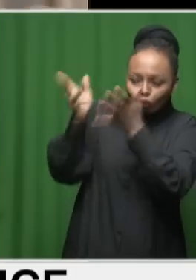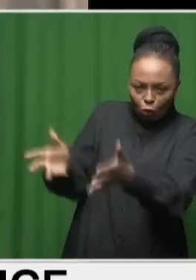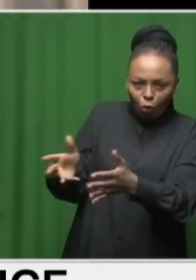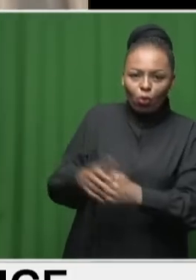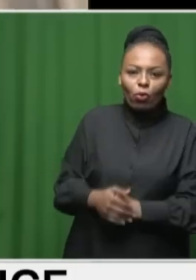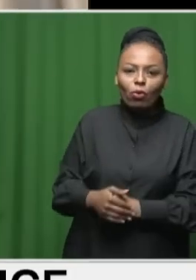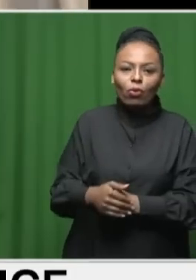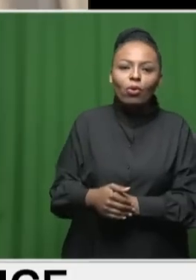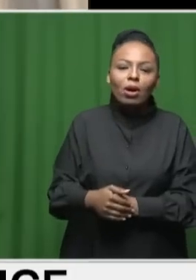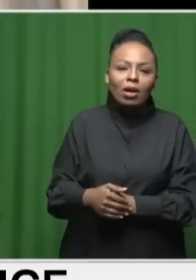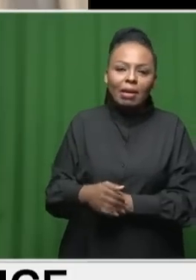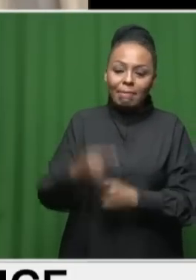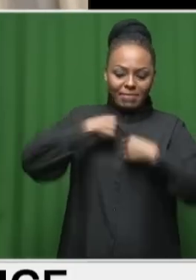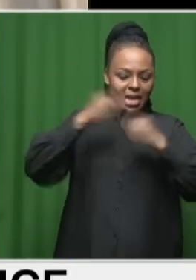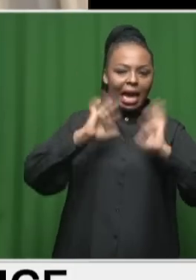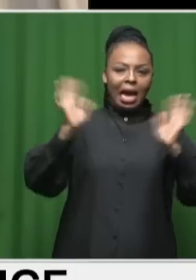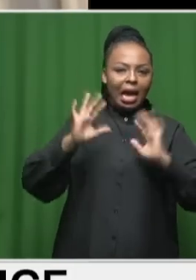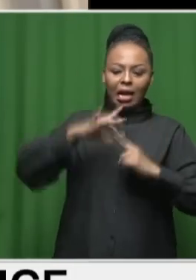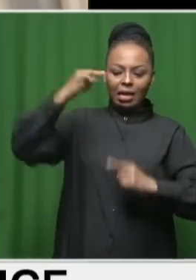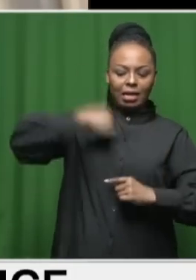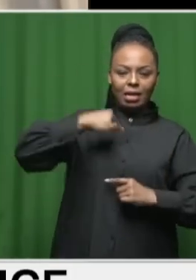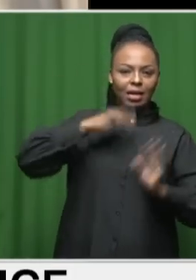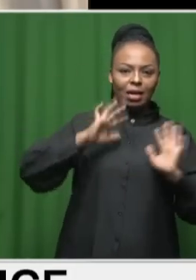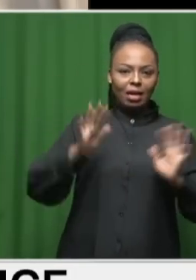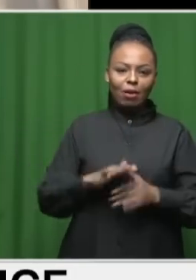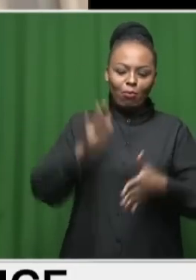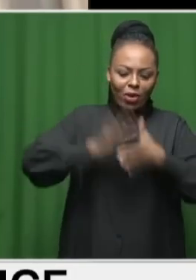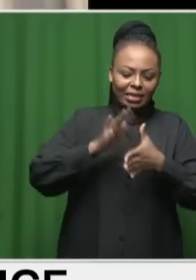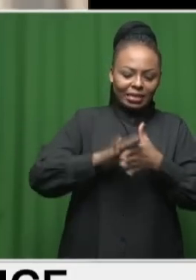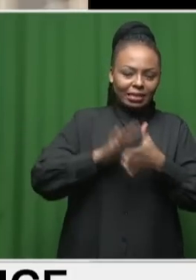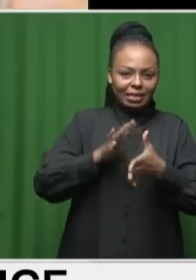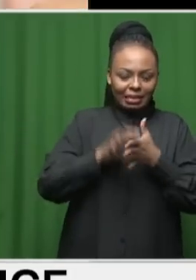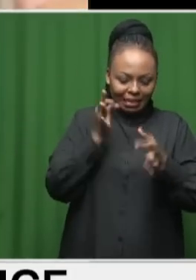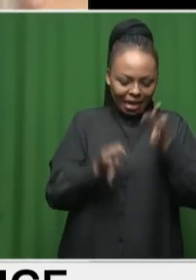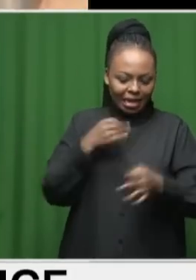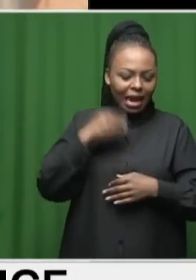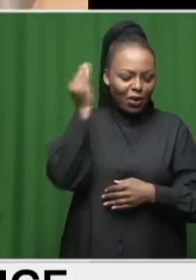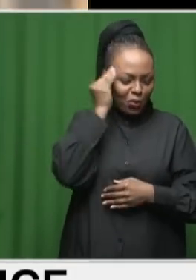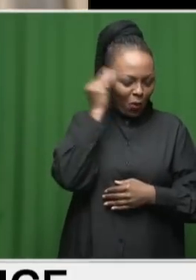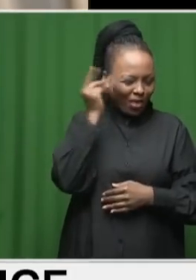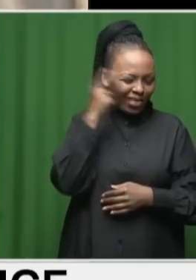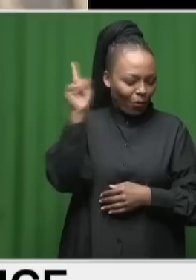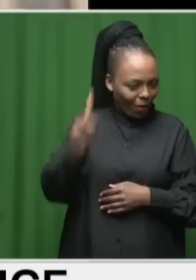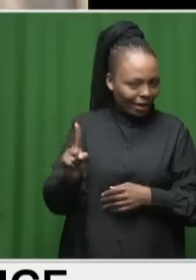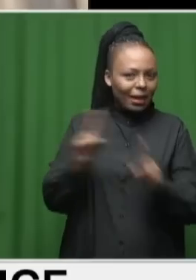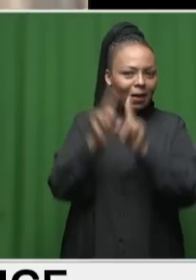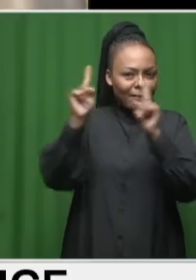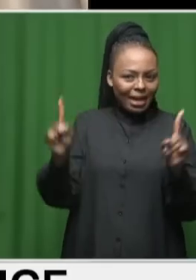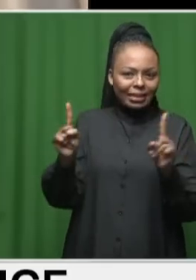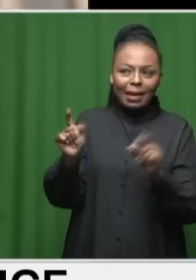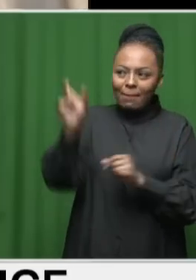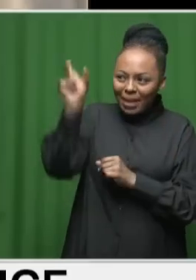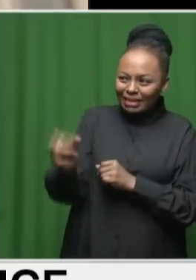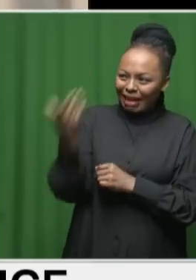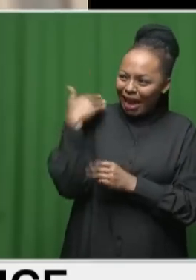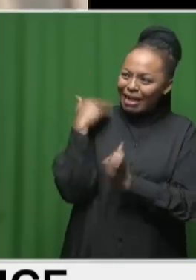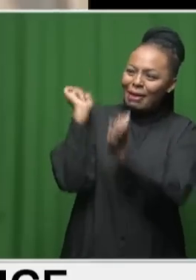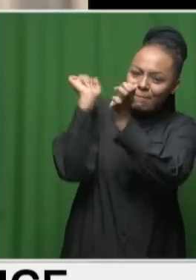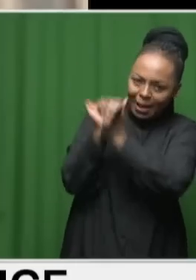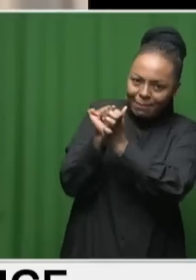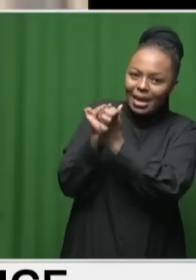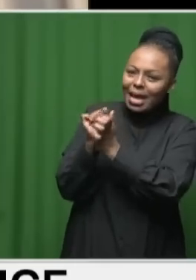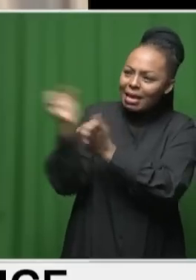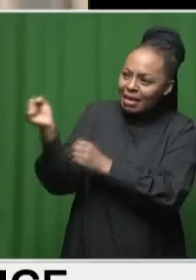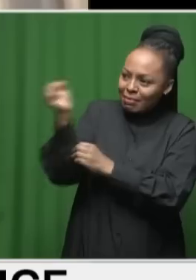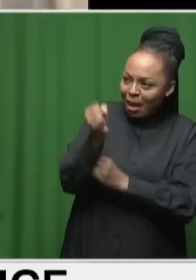can use, it doesn't need to be me, because of political reasons, I know how you guys think, but get ex-prisoners to get to the bottom of this